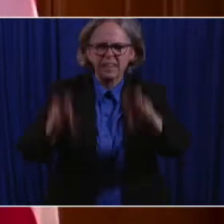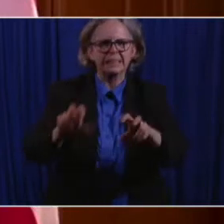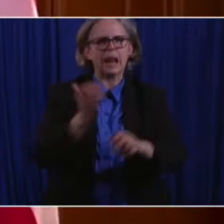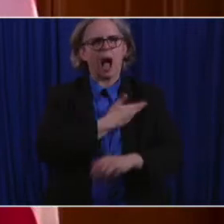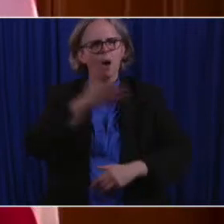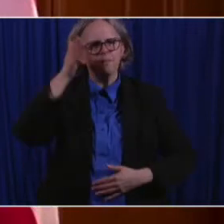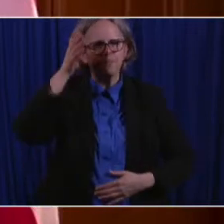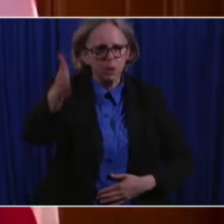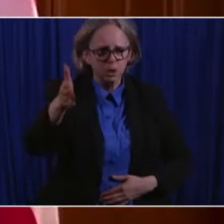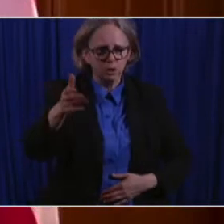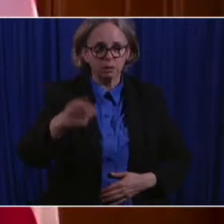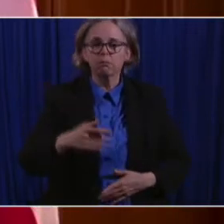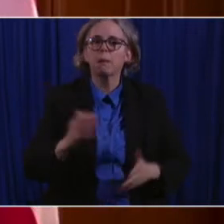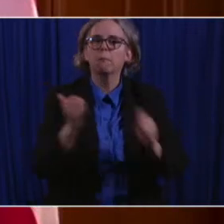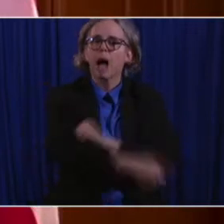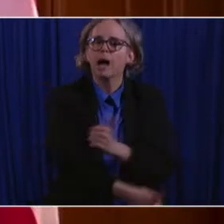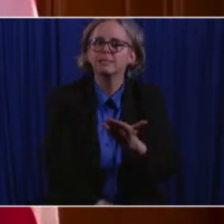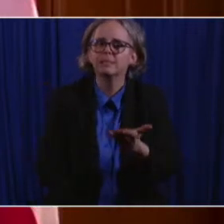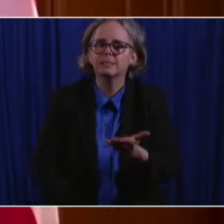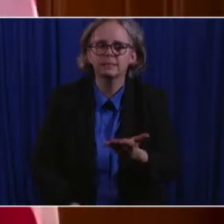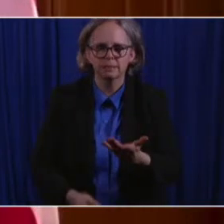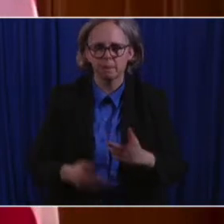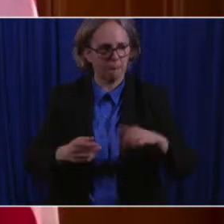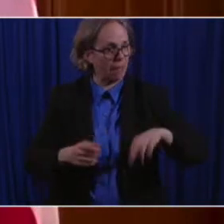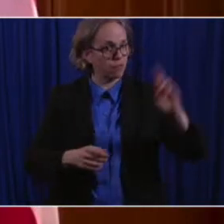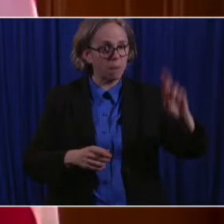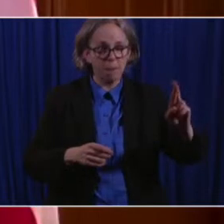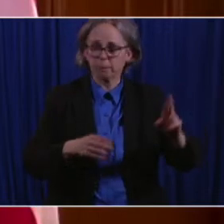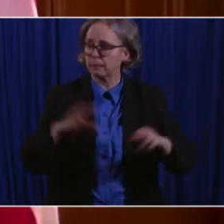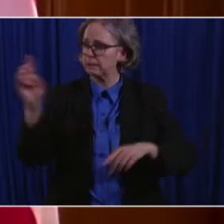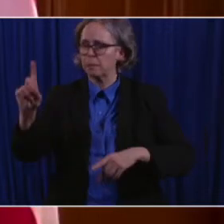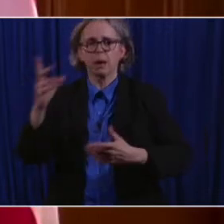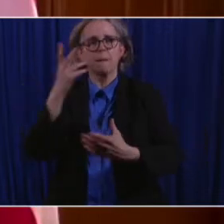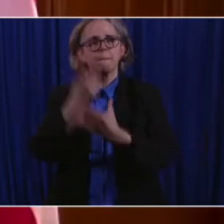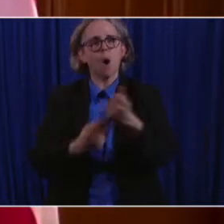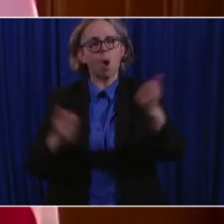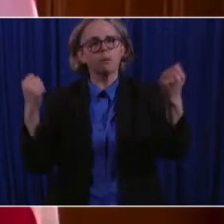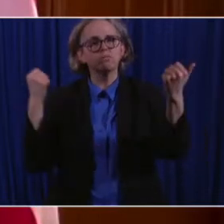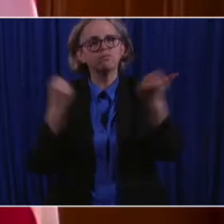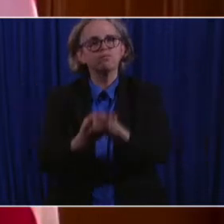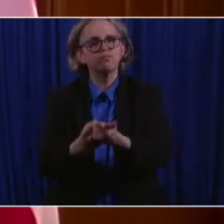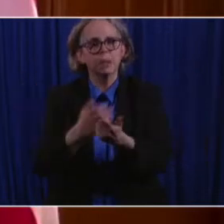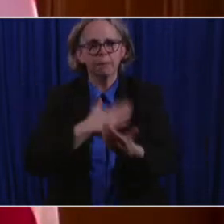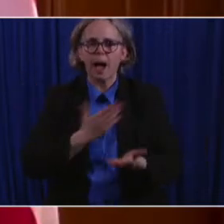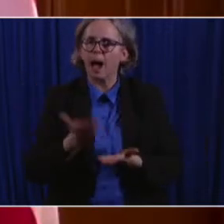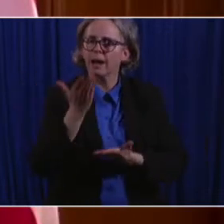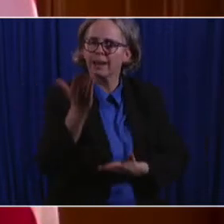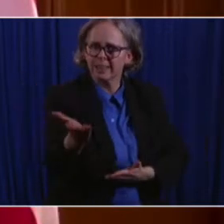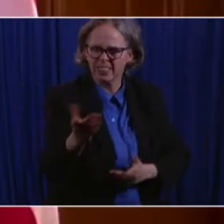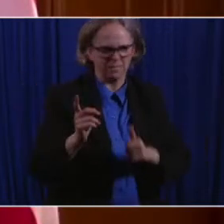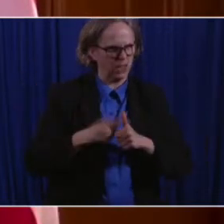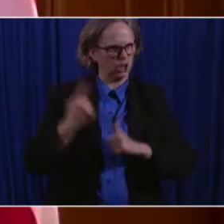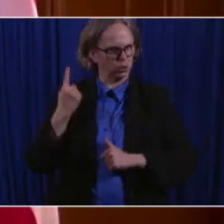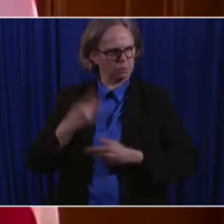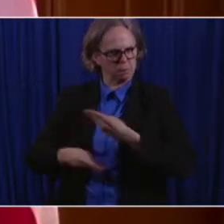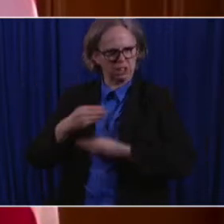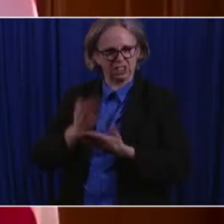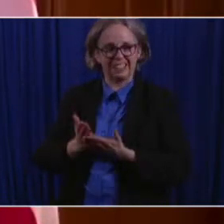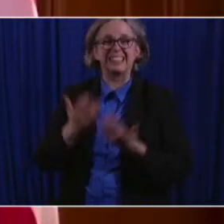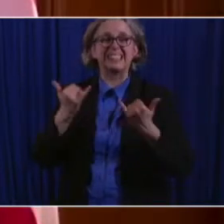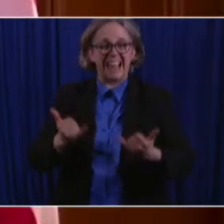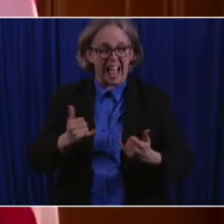and House, Democrats. It had very good support on both parties. The budget that we have